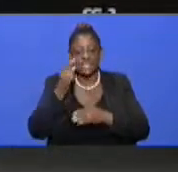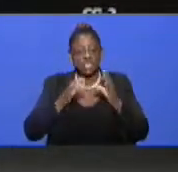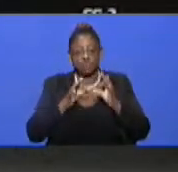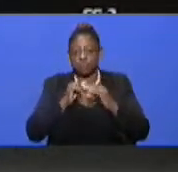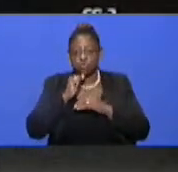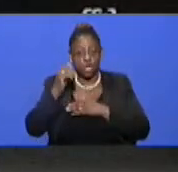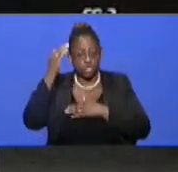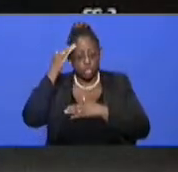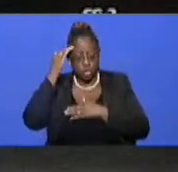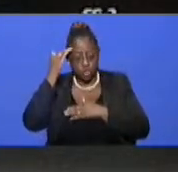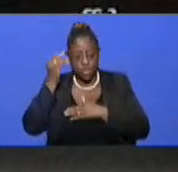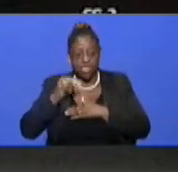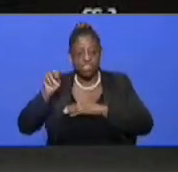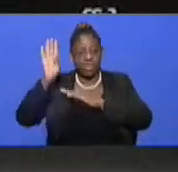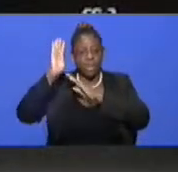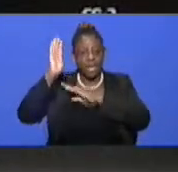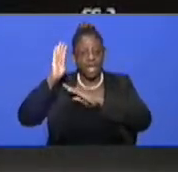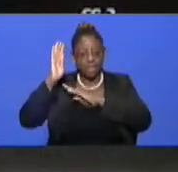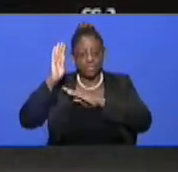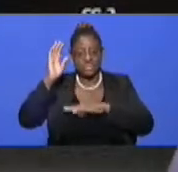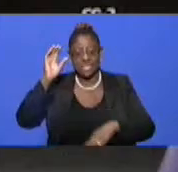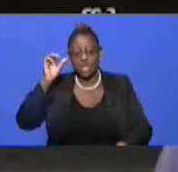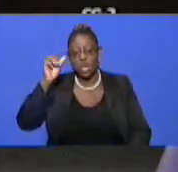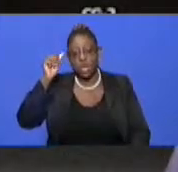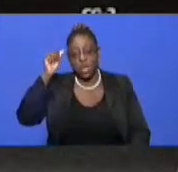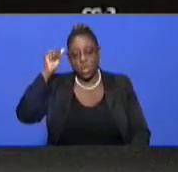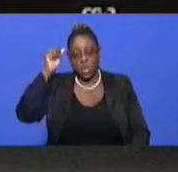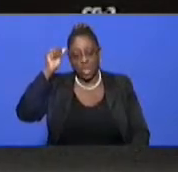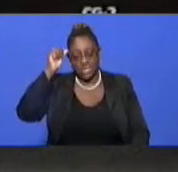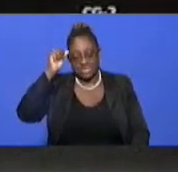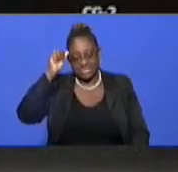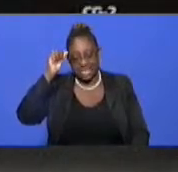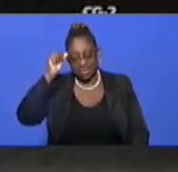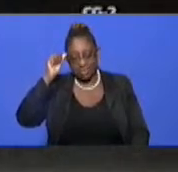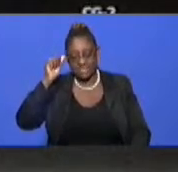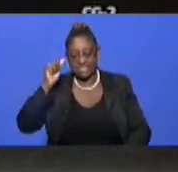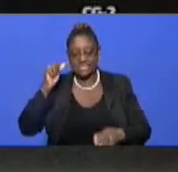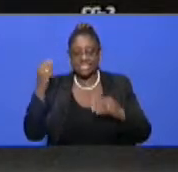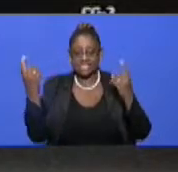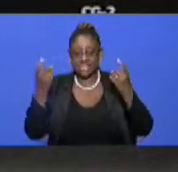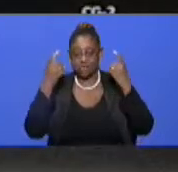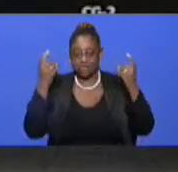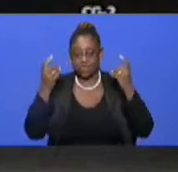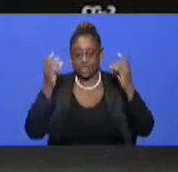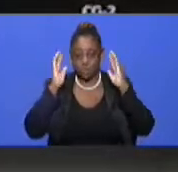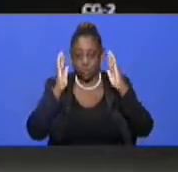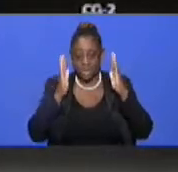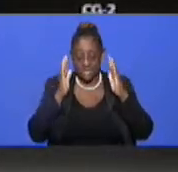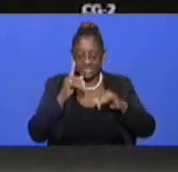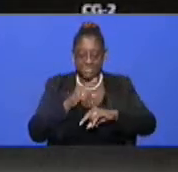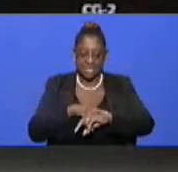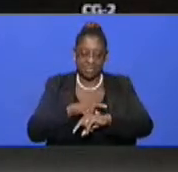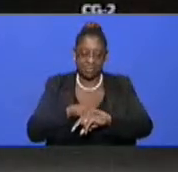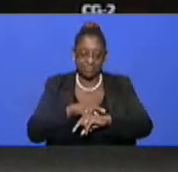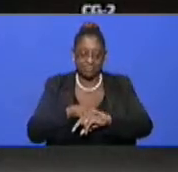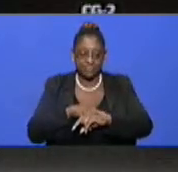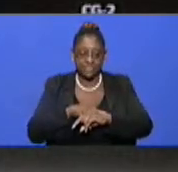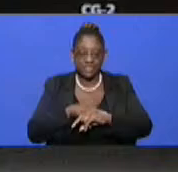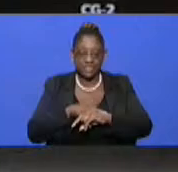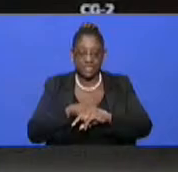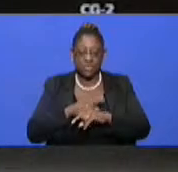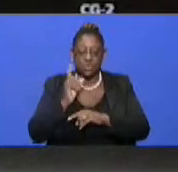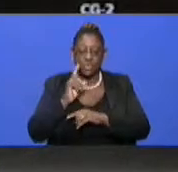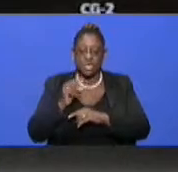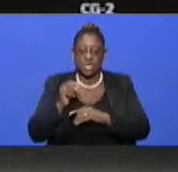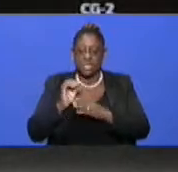aware, this year the Bahamas Alzheimer's Association is yet again celebrating its annual Awareness Month. And standing here with us is